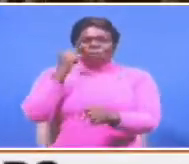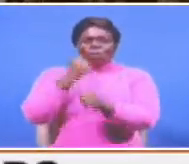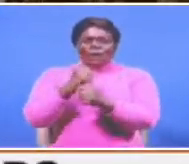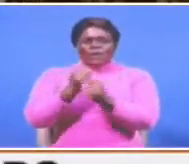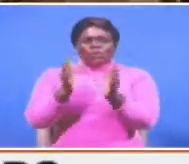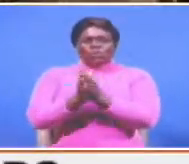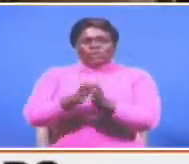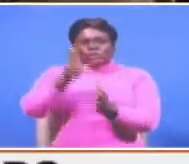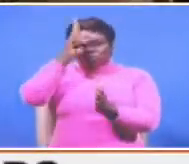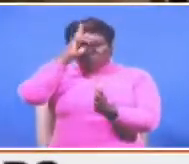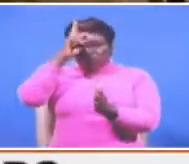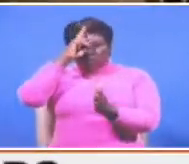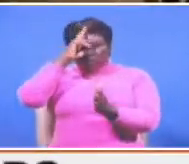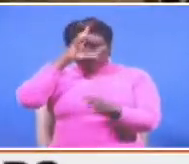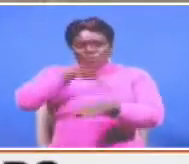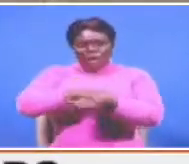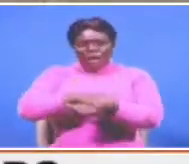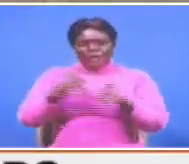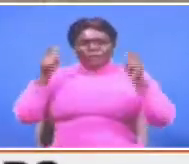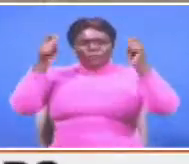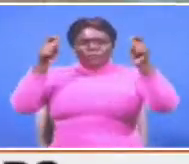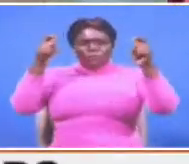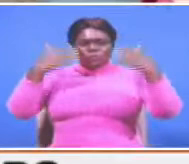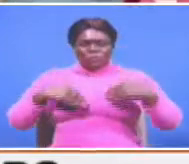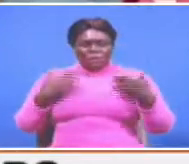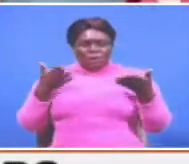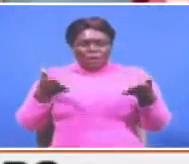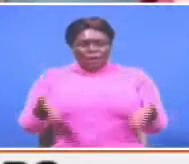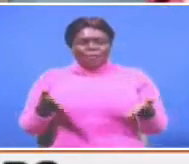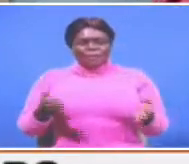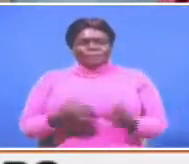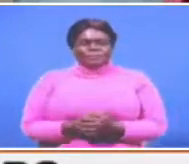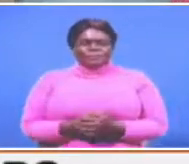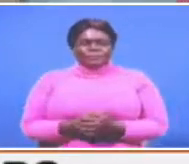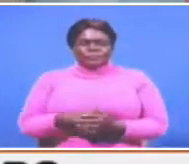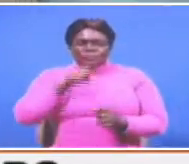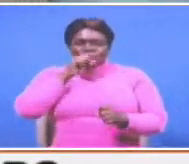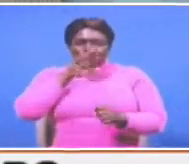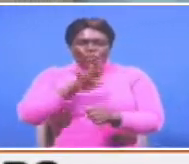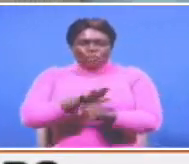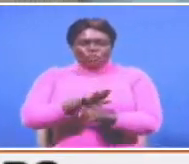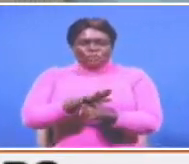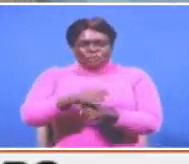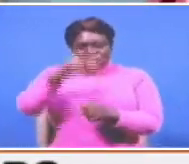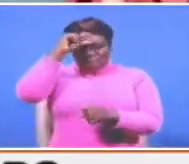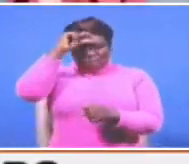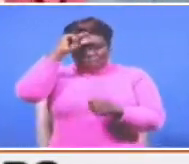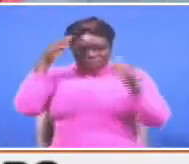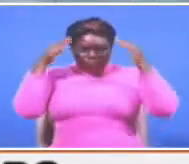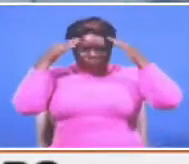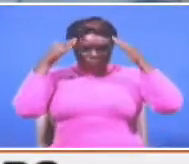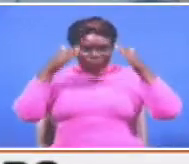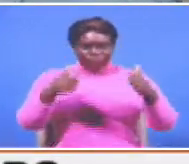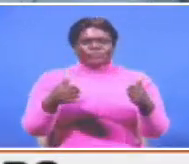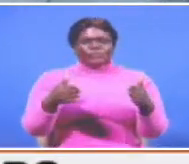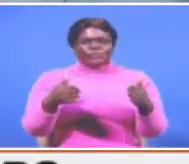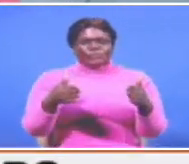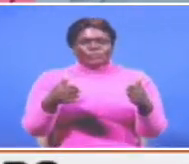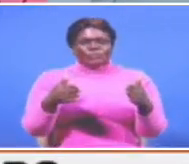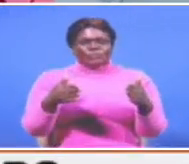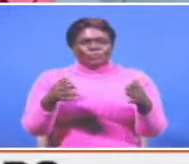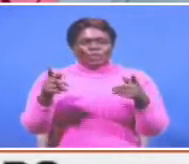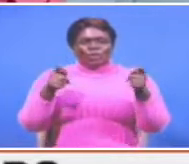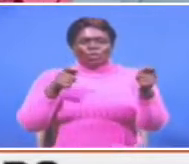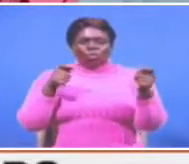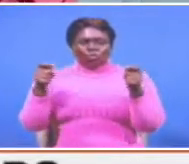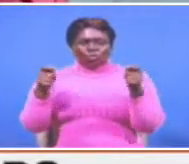with the police to zero in on protesters. We are here to reaffirm government commitment for the